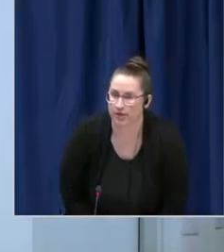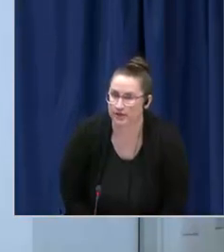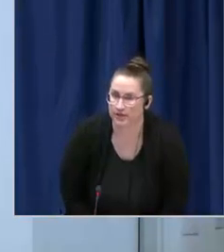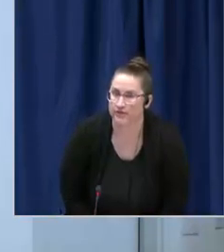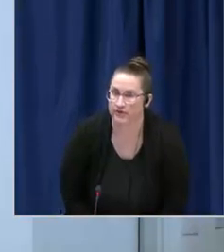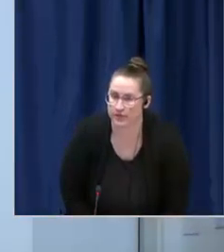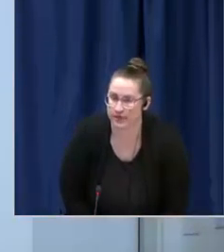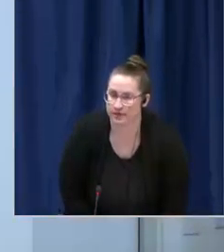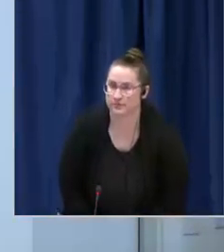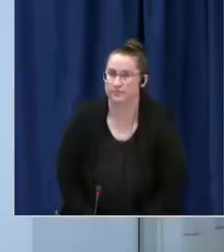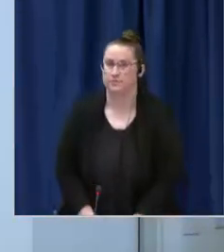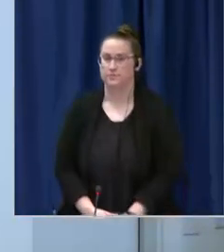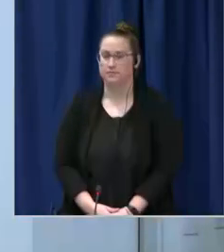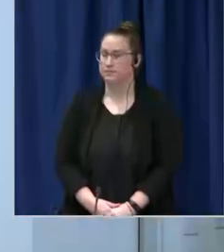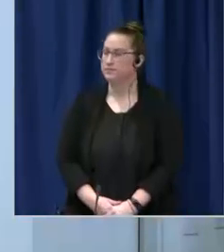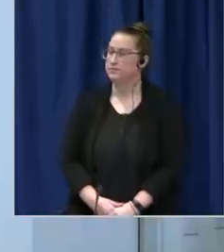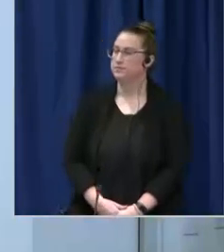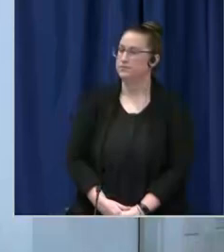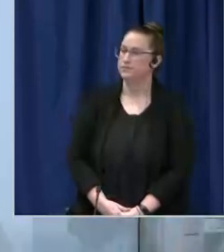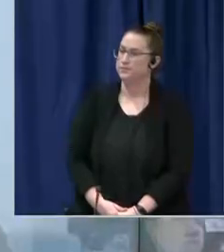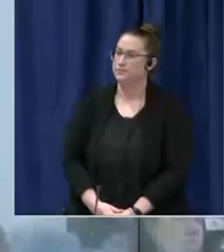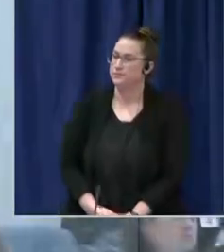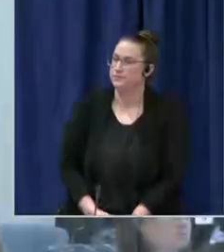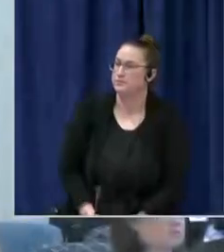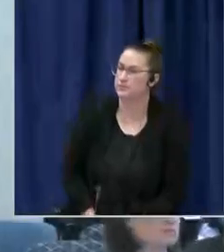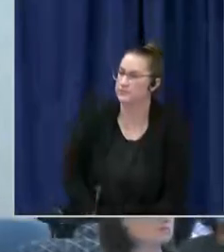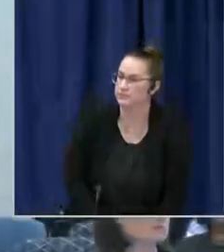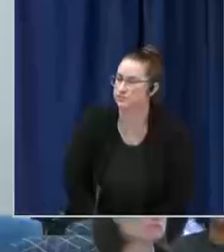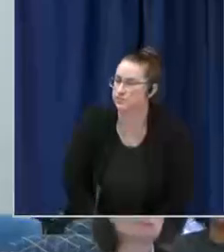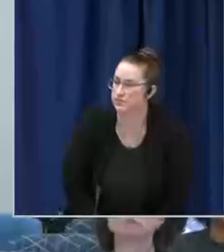Cerebral Palsy votes yes.